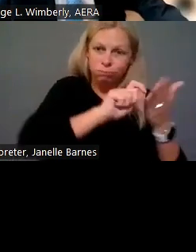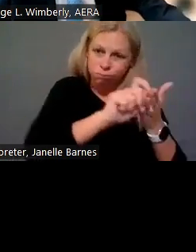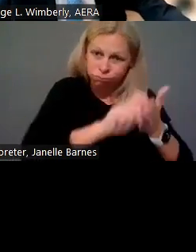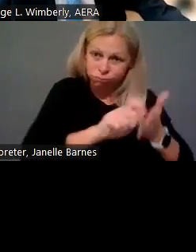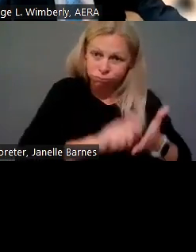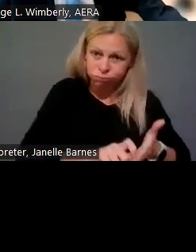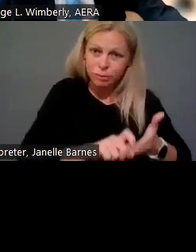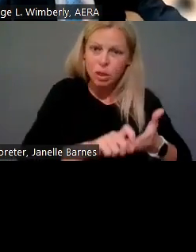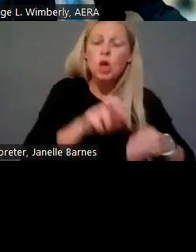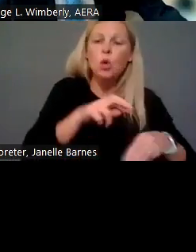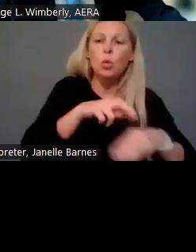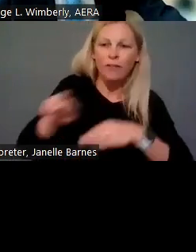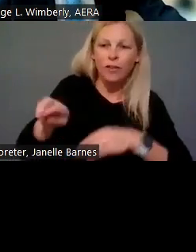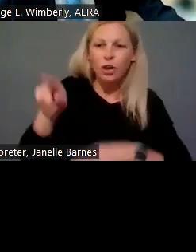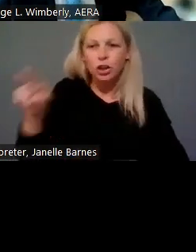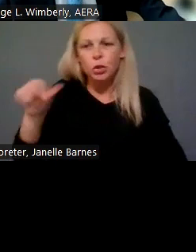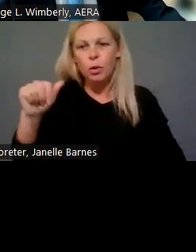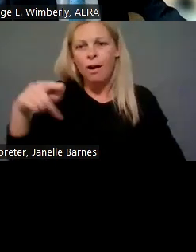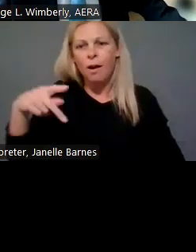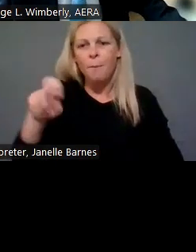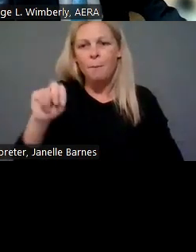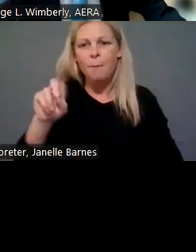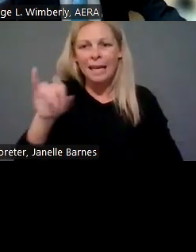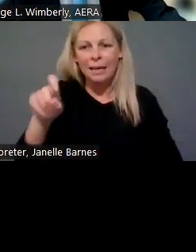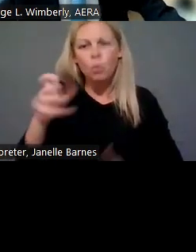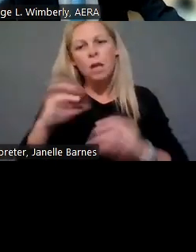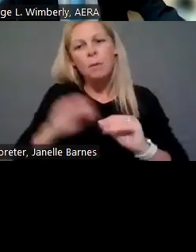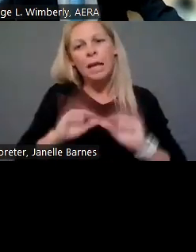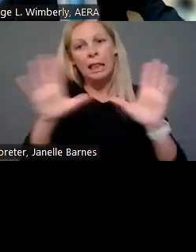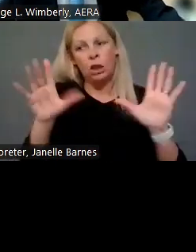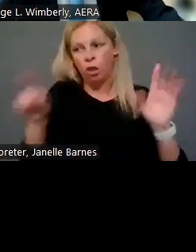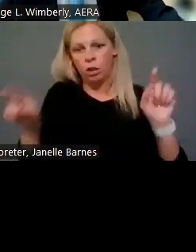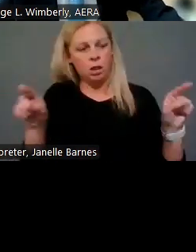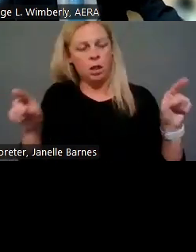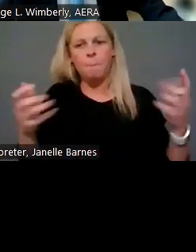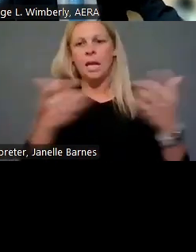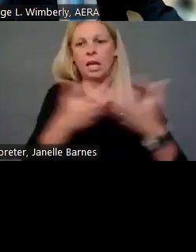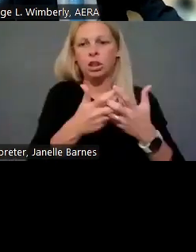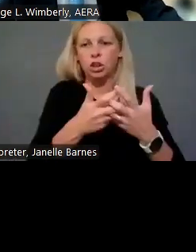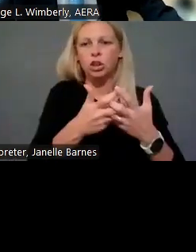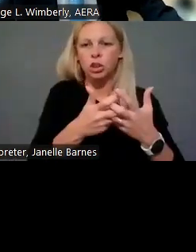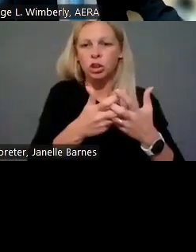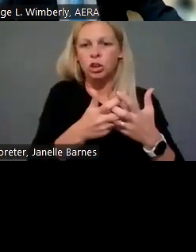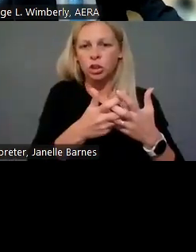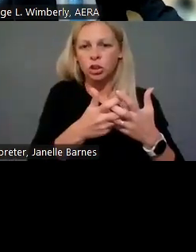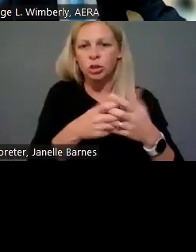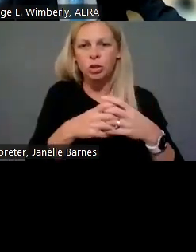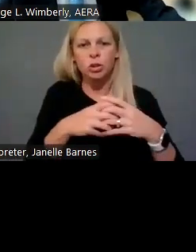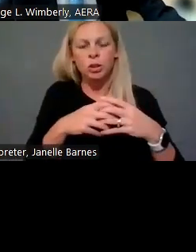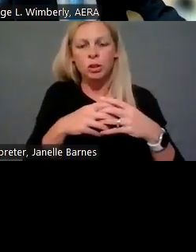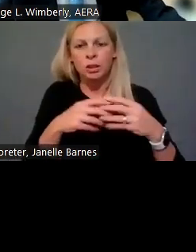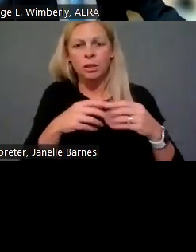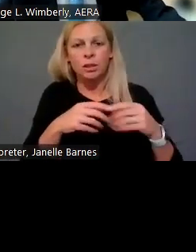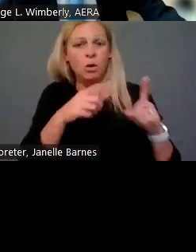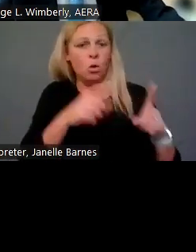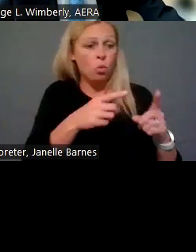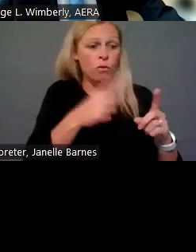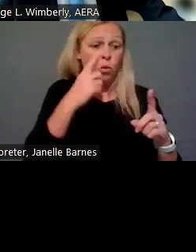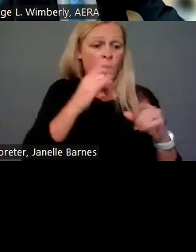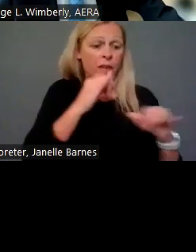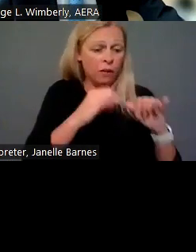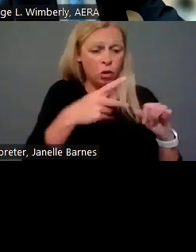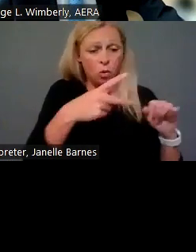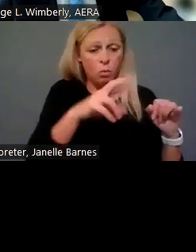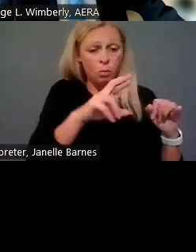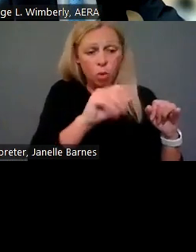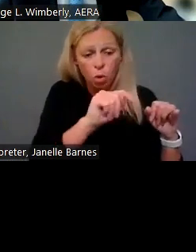you refer to these things. So we're very clear to as you, what about your interview protocol or in your